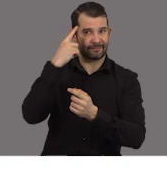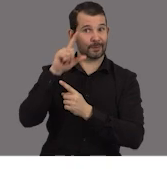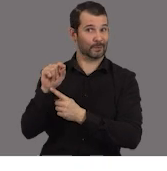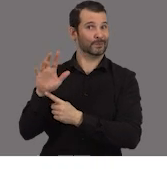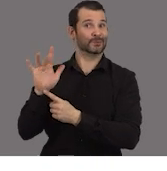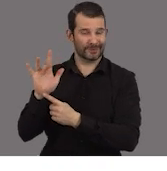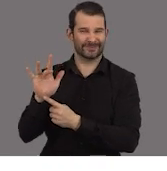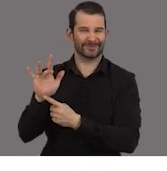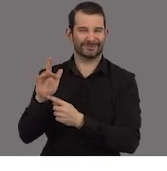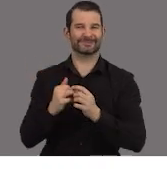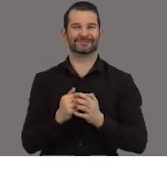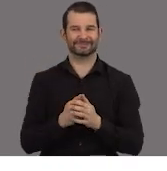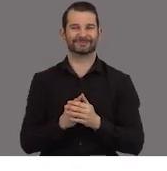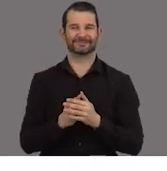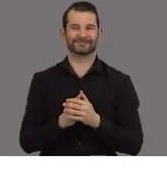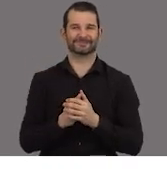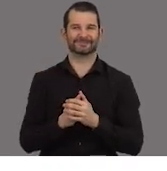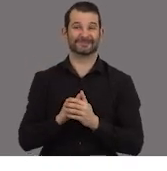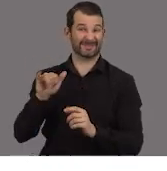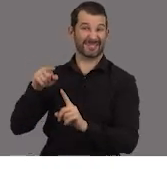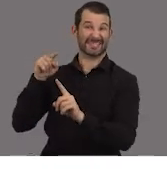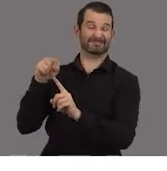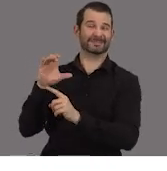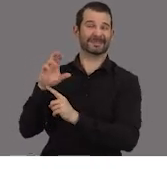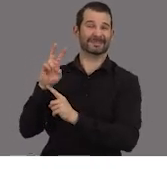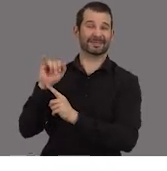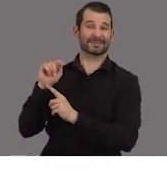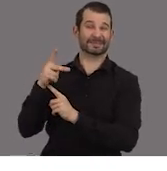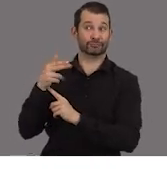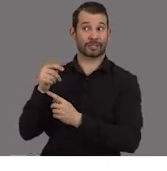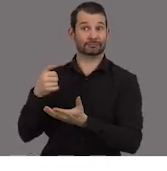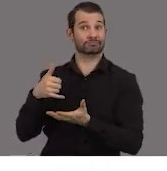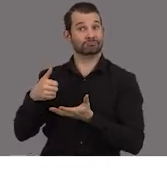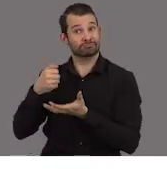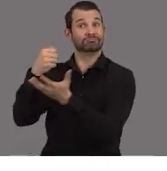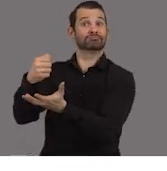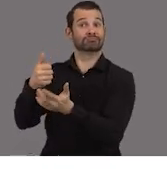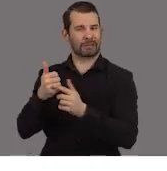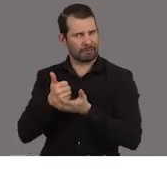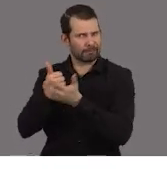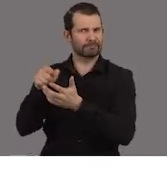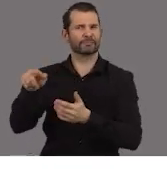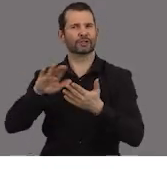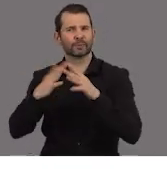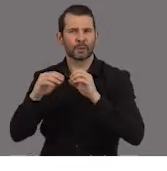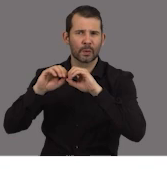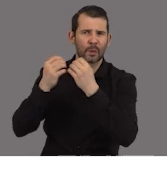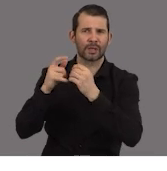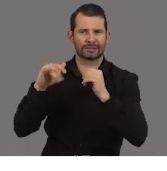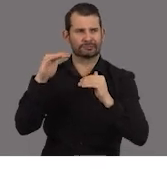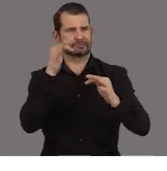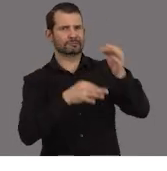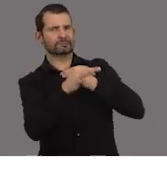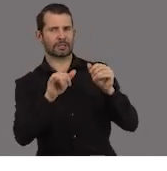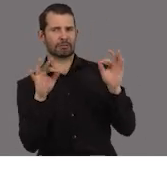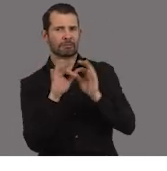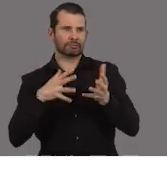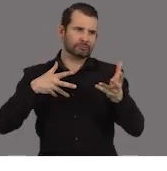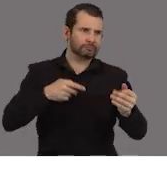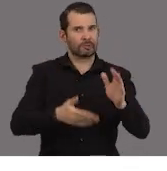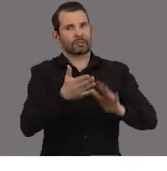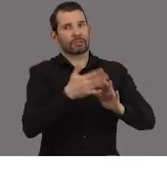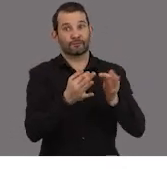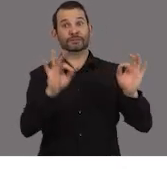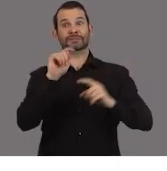once again for 2025. The CVITP grant helps community organizations offset the costs of